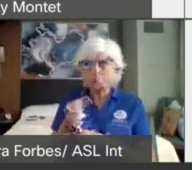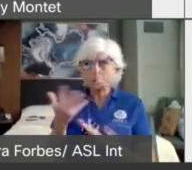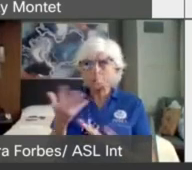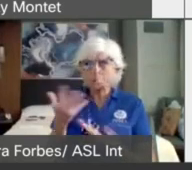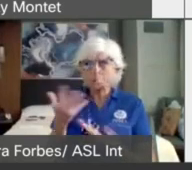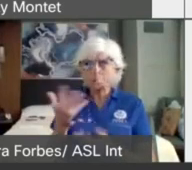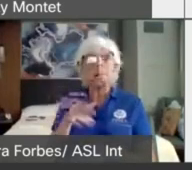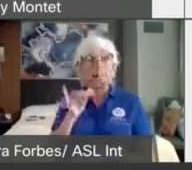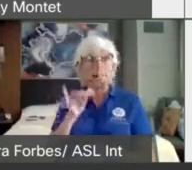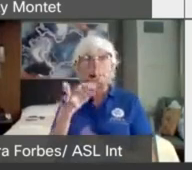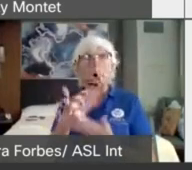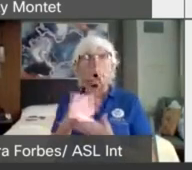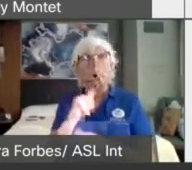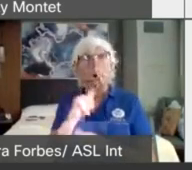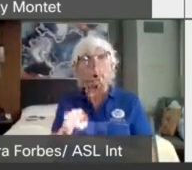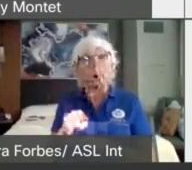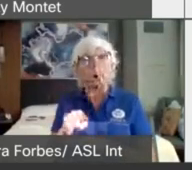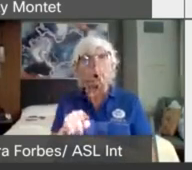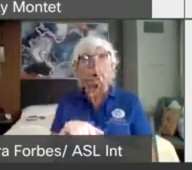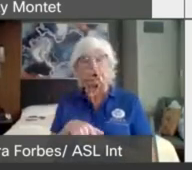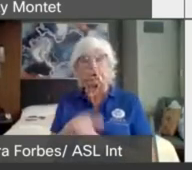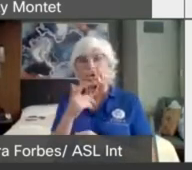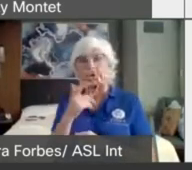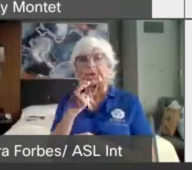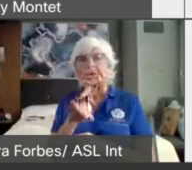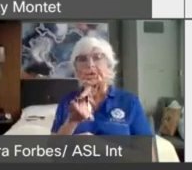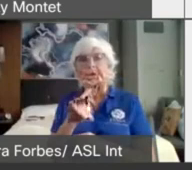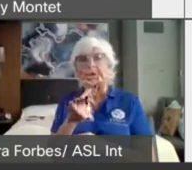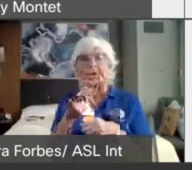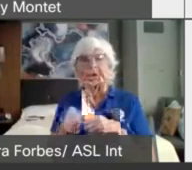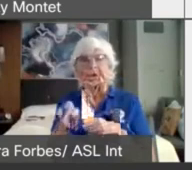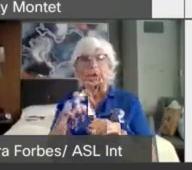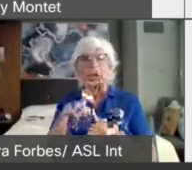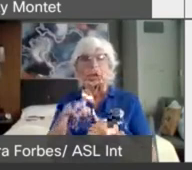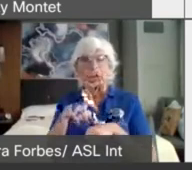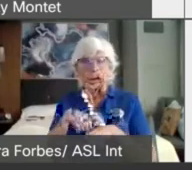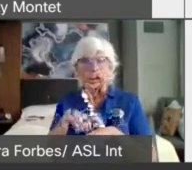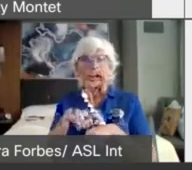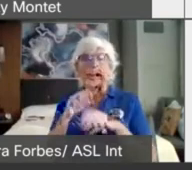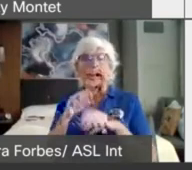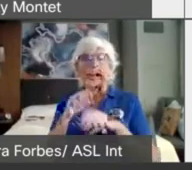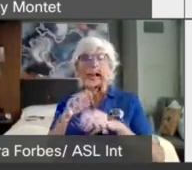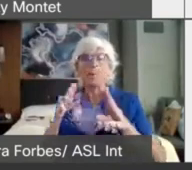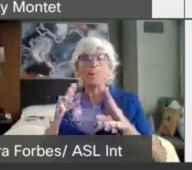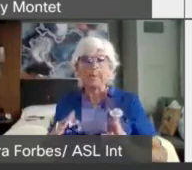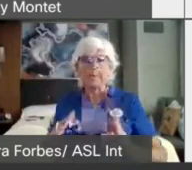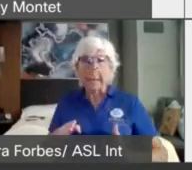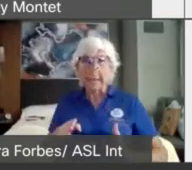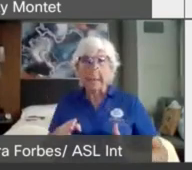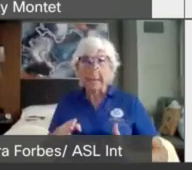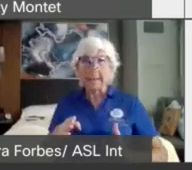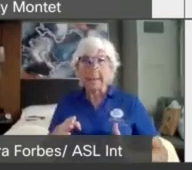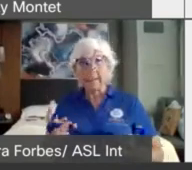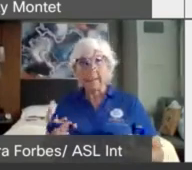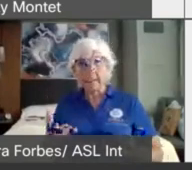good question, Barbara, because it says temporary housing. So temporary